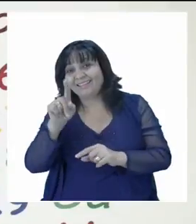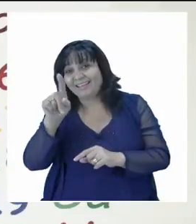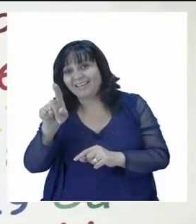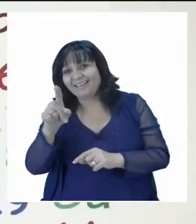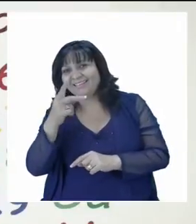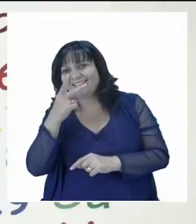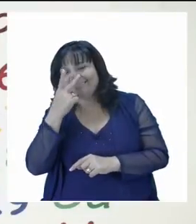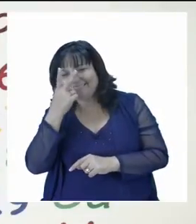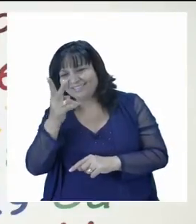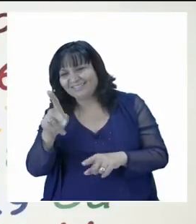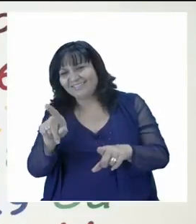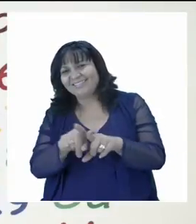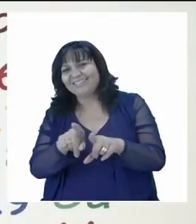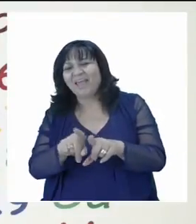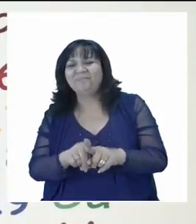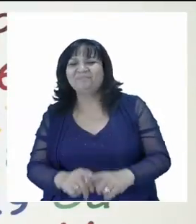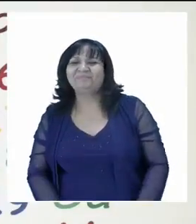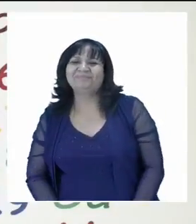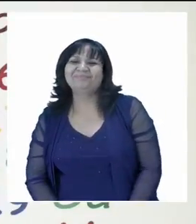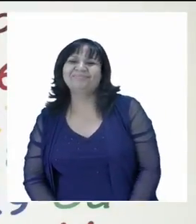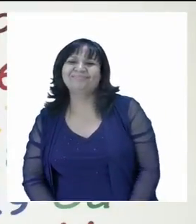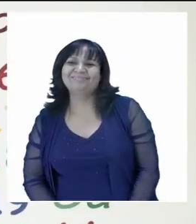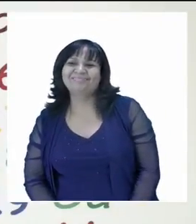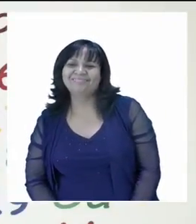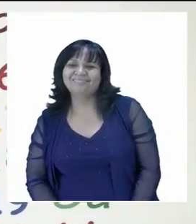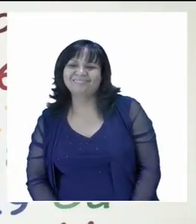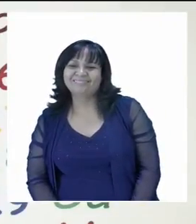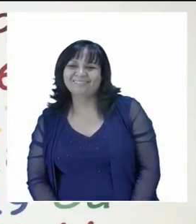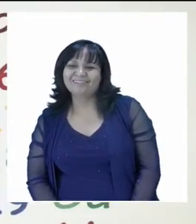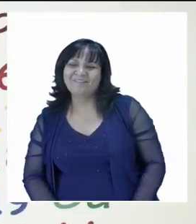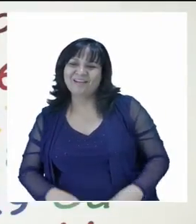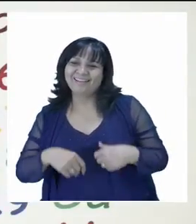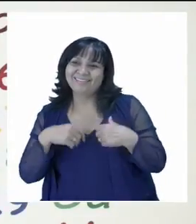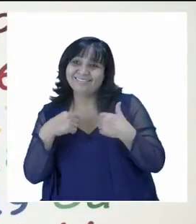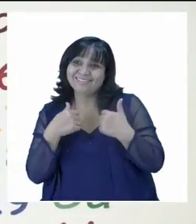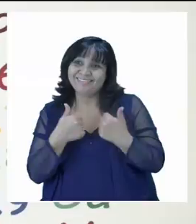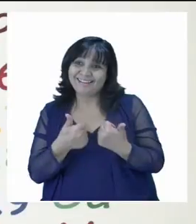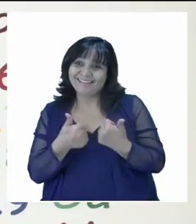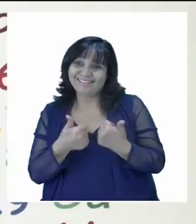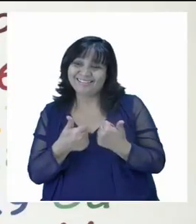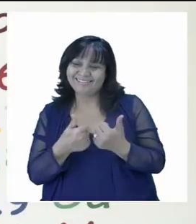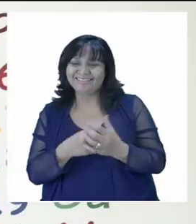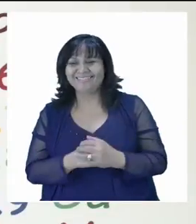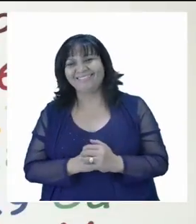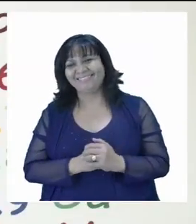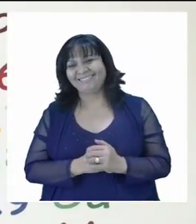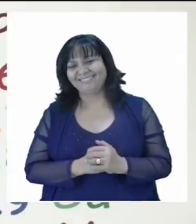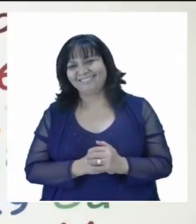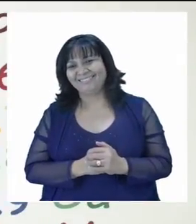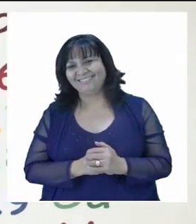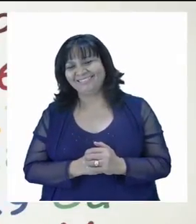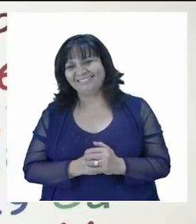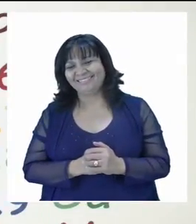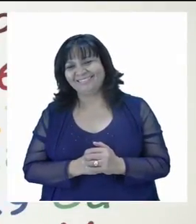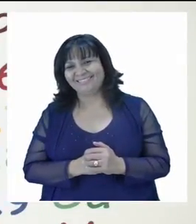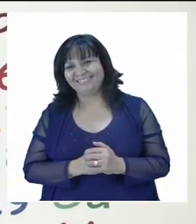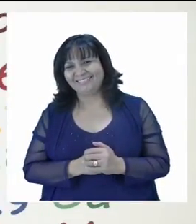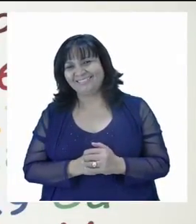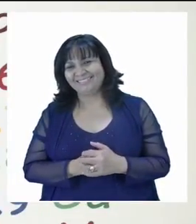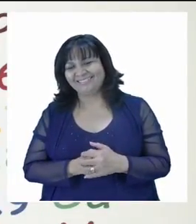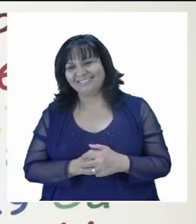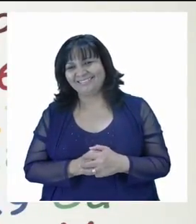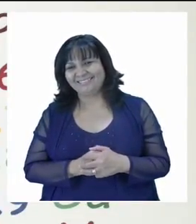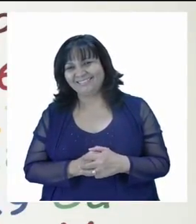rectangle. There it is. Well done. If you are listening to us, try and find a